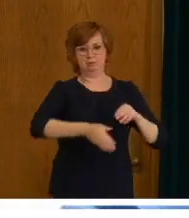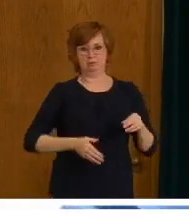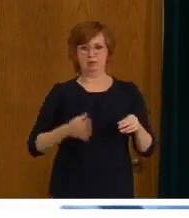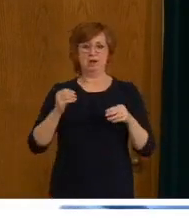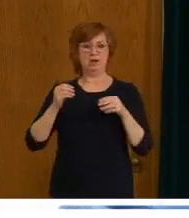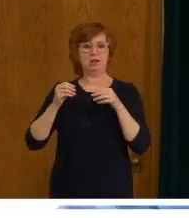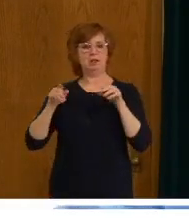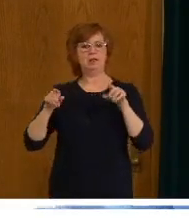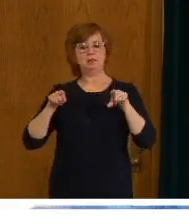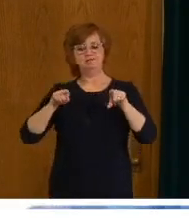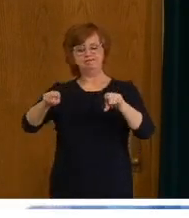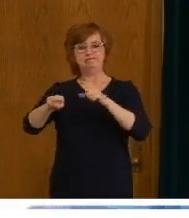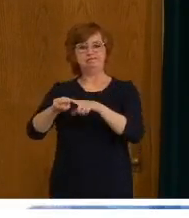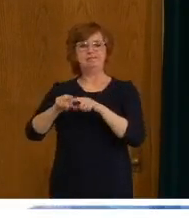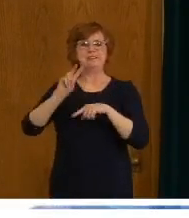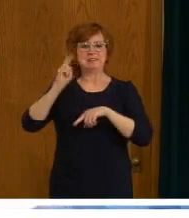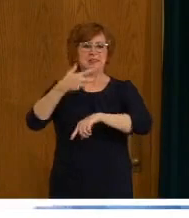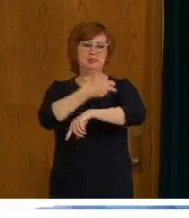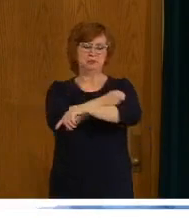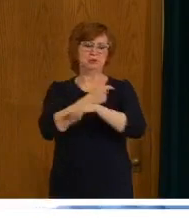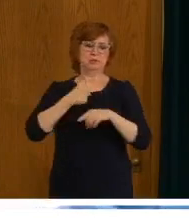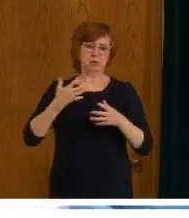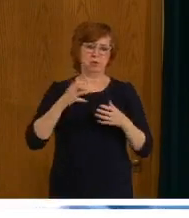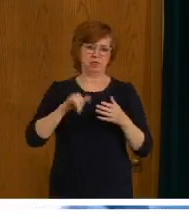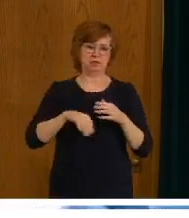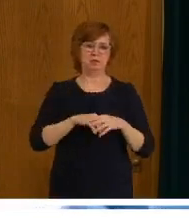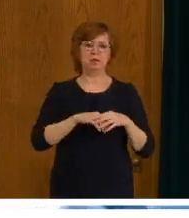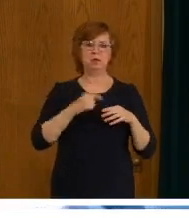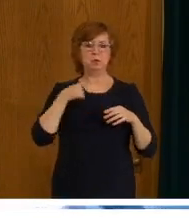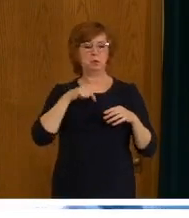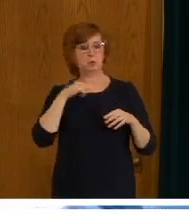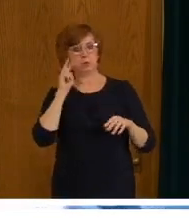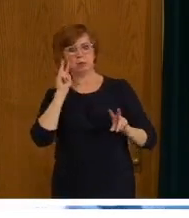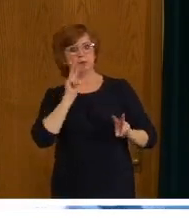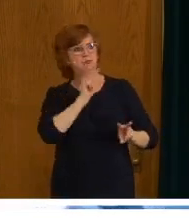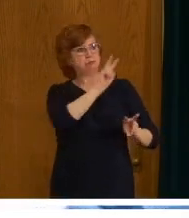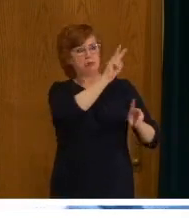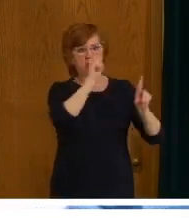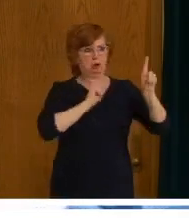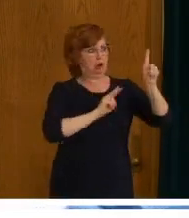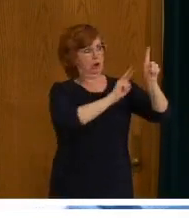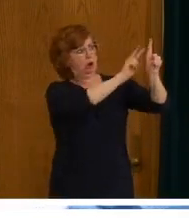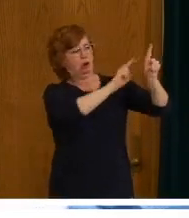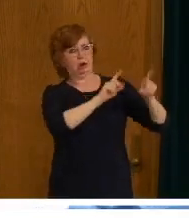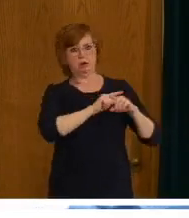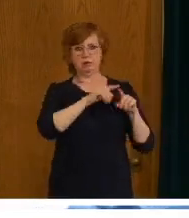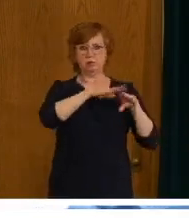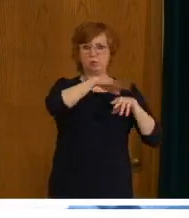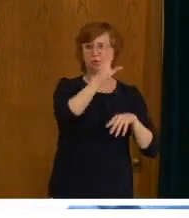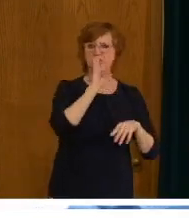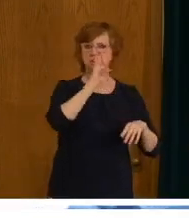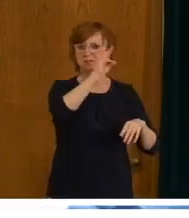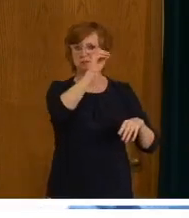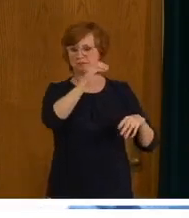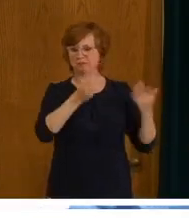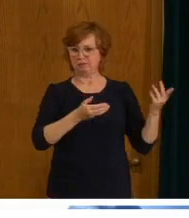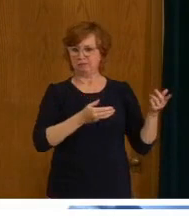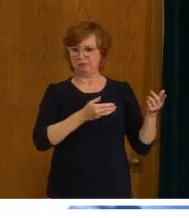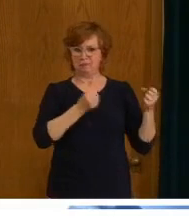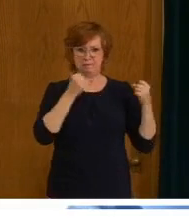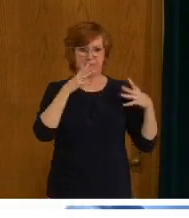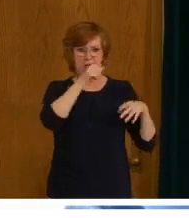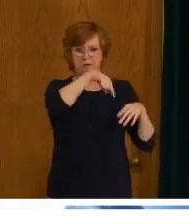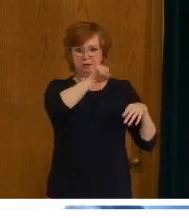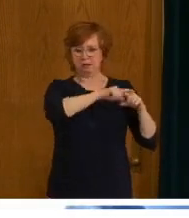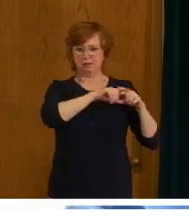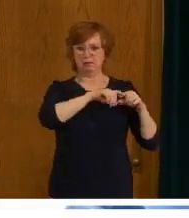doses. I've always said our seniors have shown us the way, great uptake, even 60 plus, improving uptake 50 plus, and we